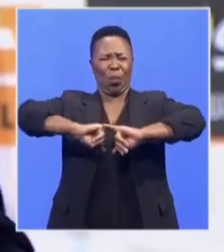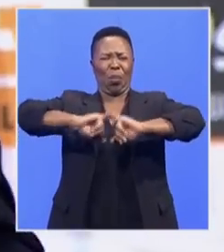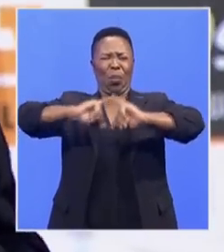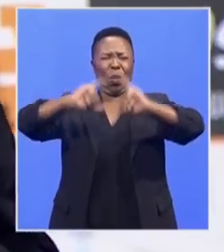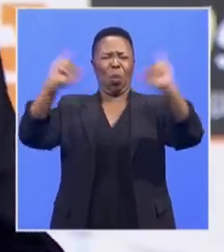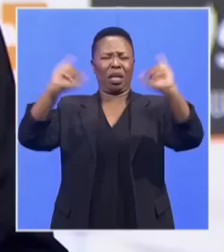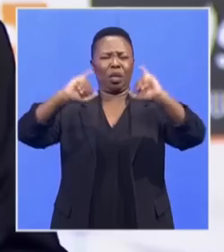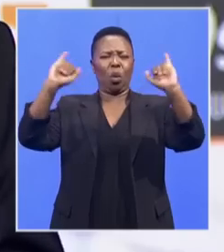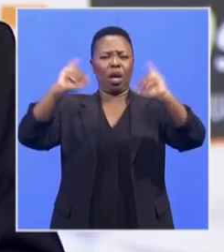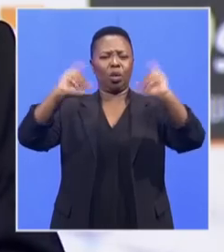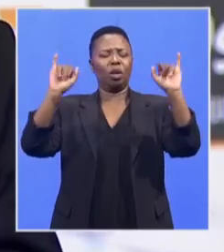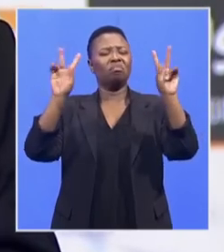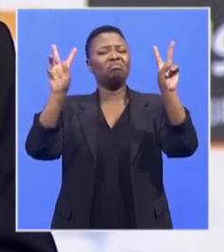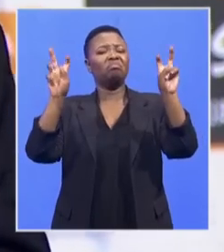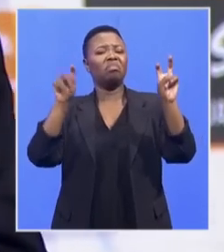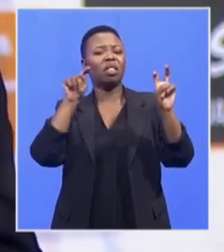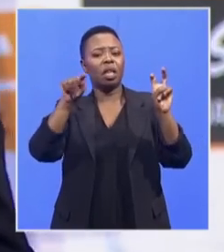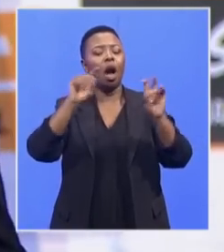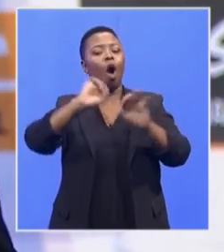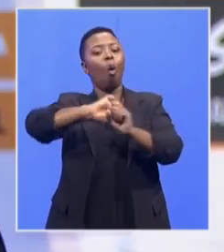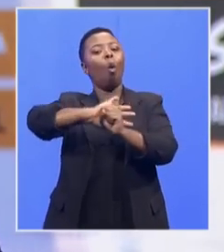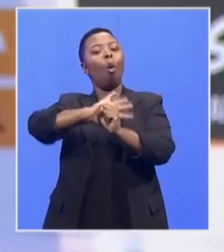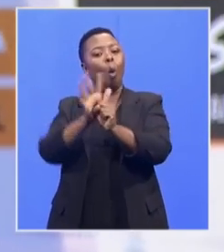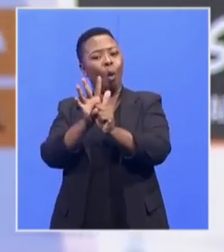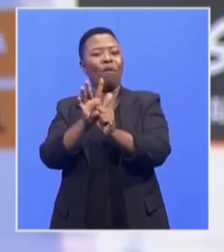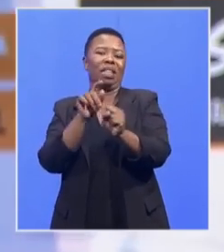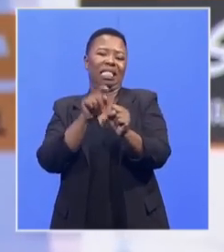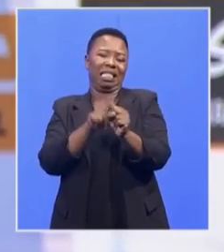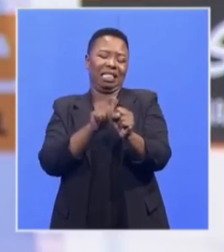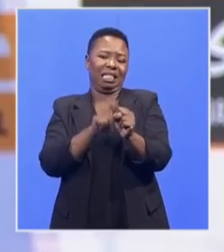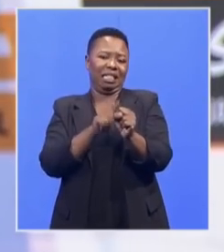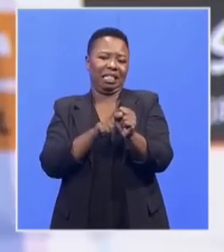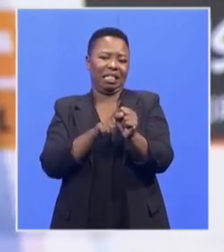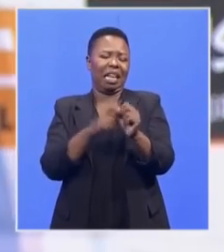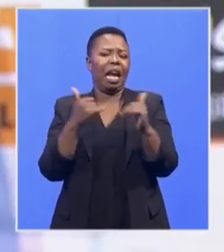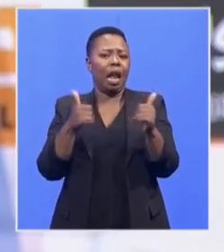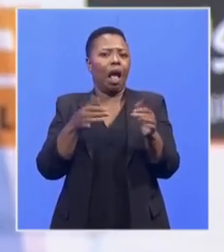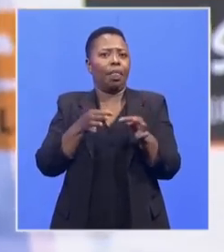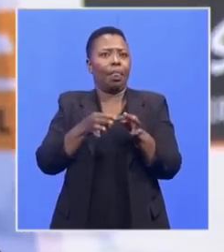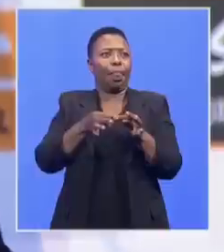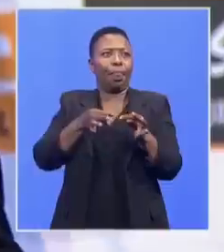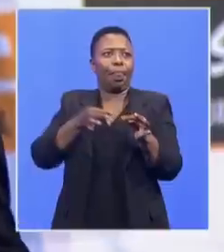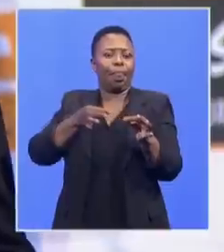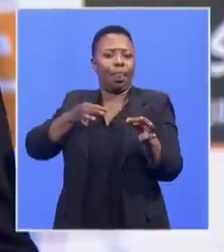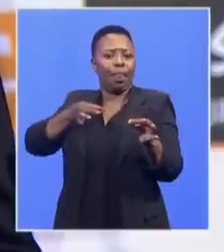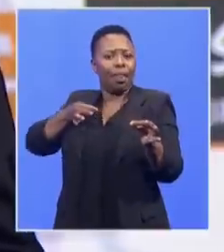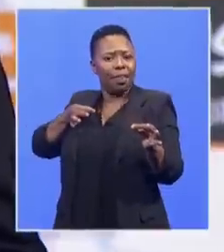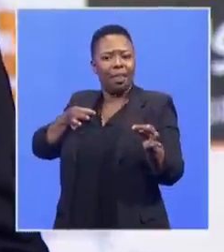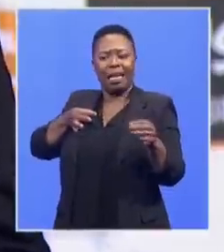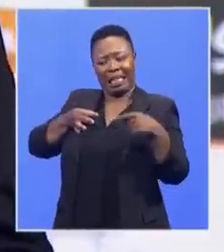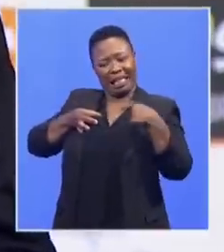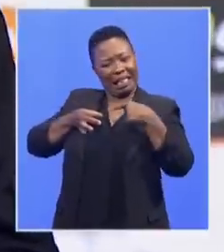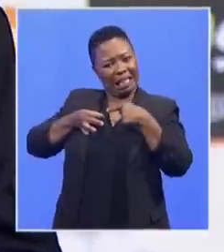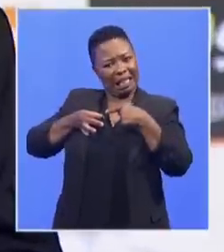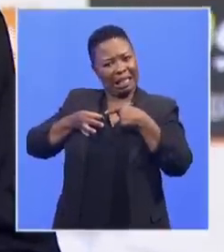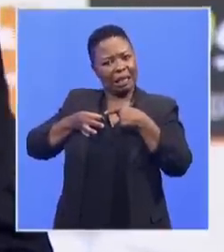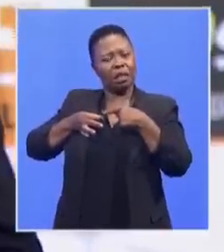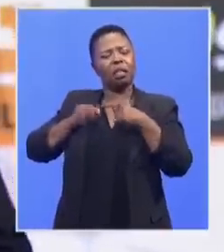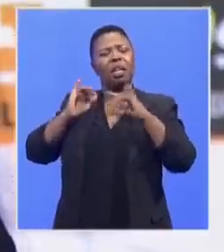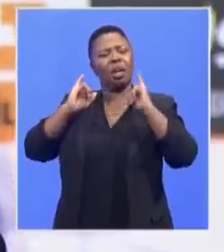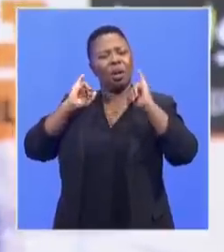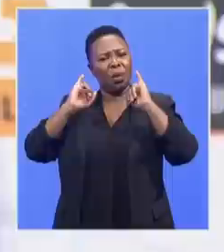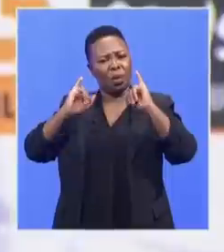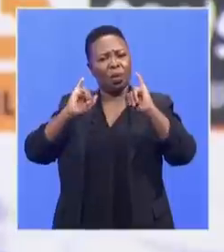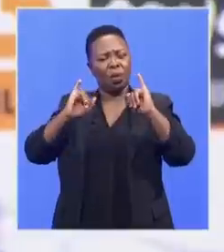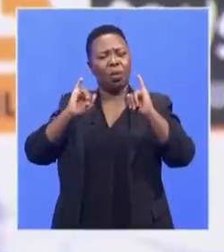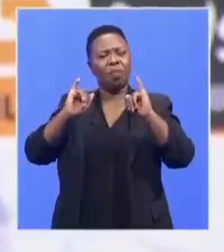which is COVID-19. These setbacks have made the devastating apartheid